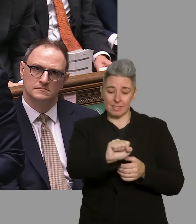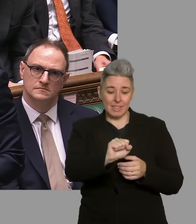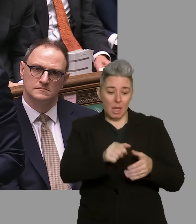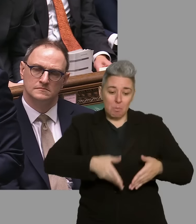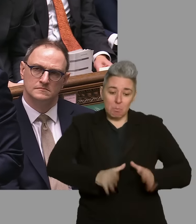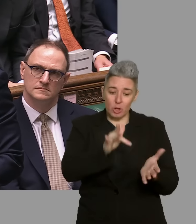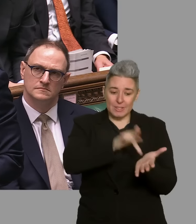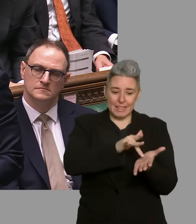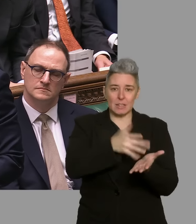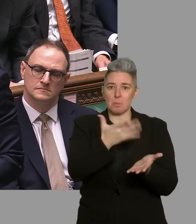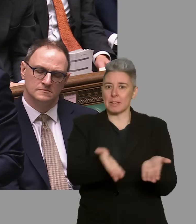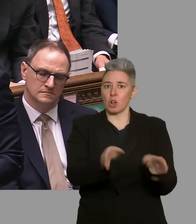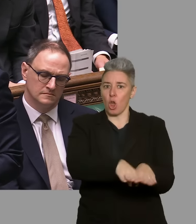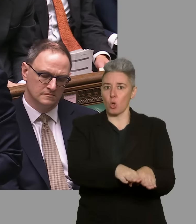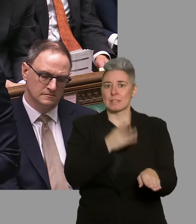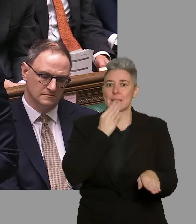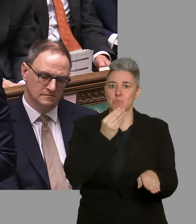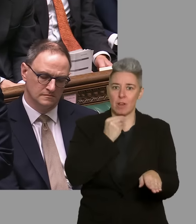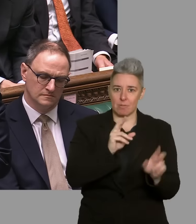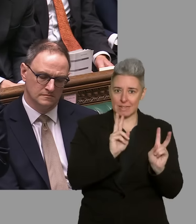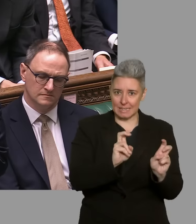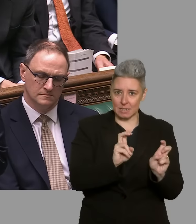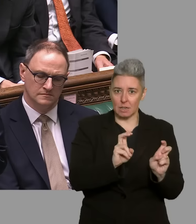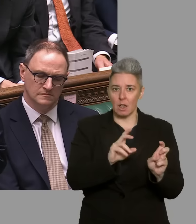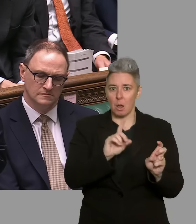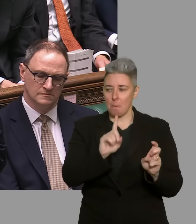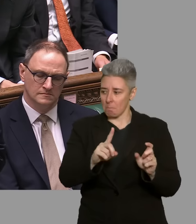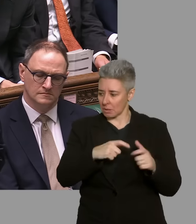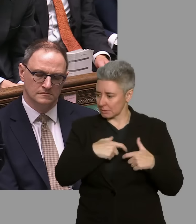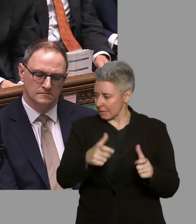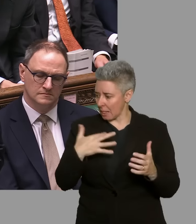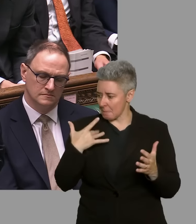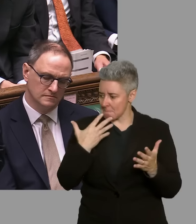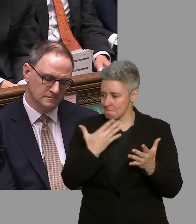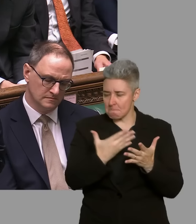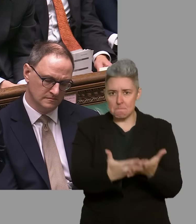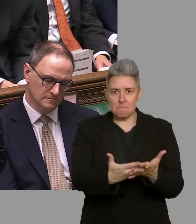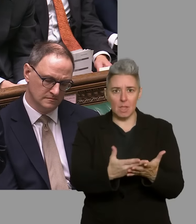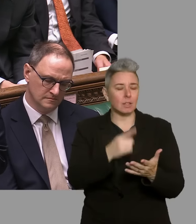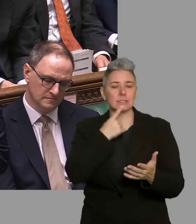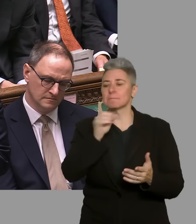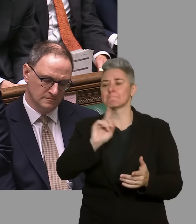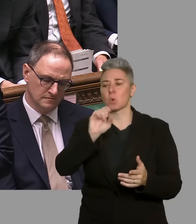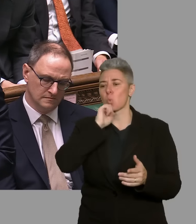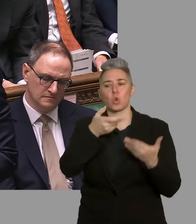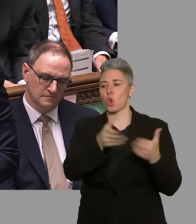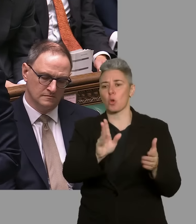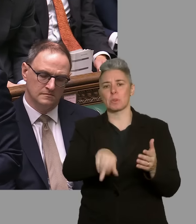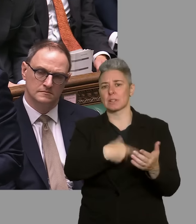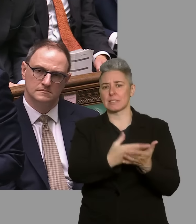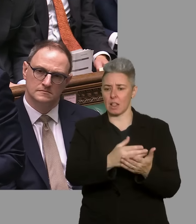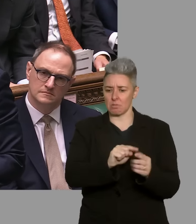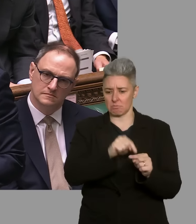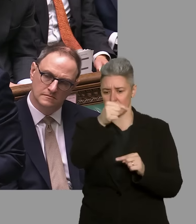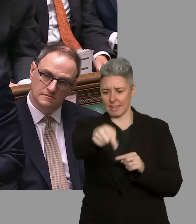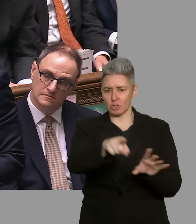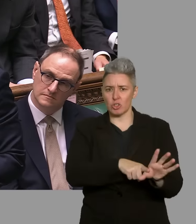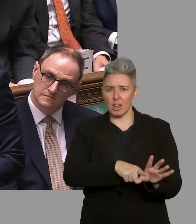year. Does the Prime Minister agree with me that 4 years is far too long to ask local mums-to-be to